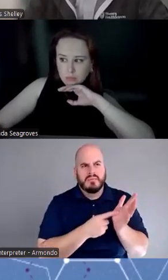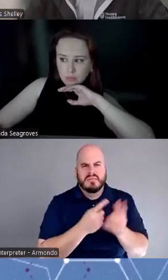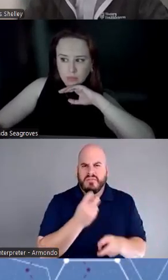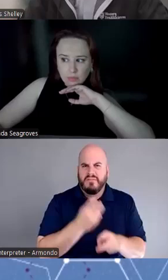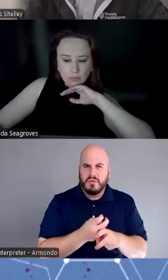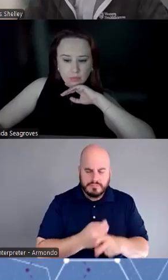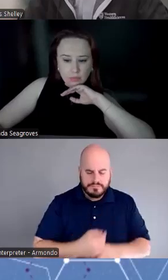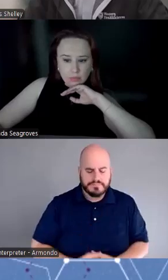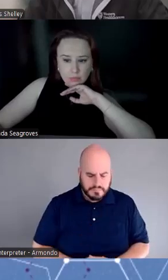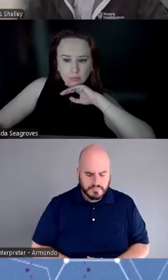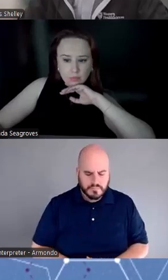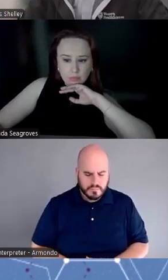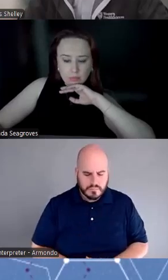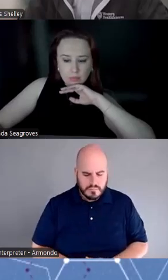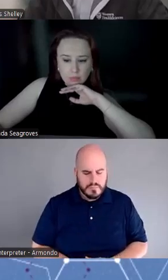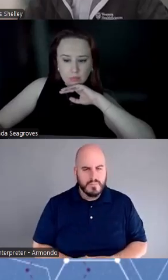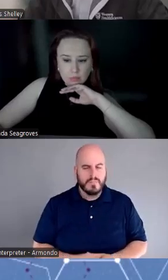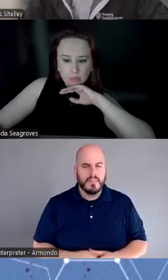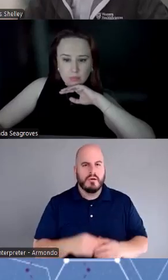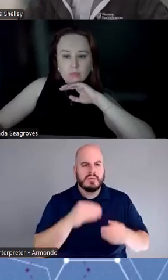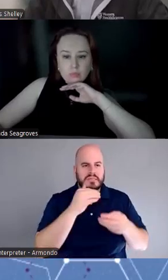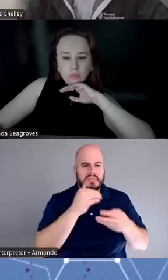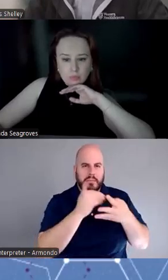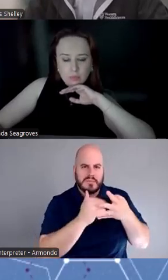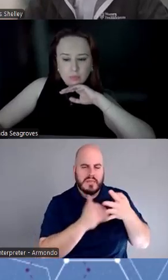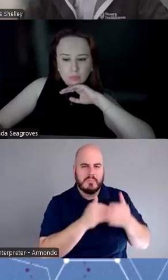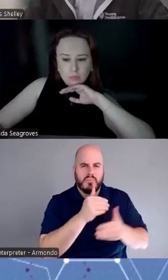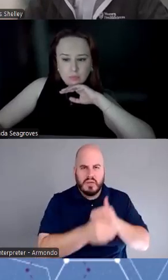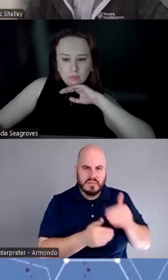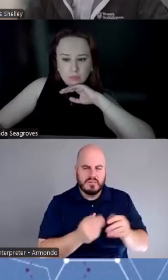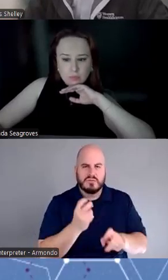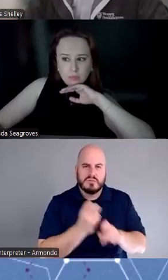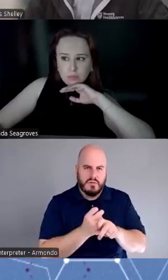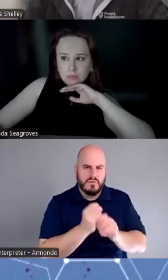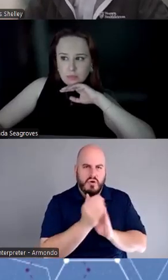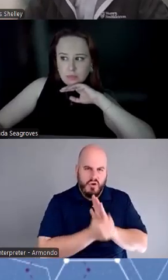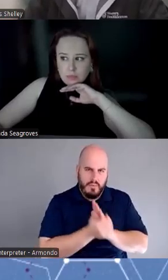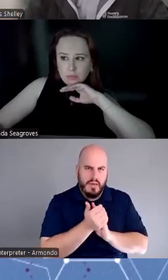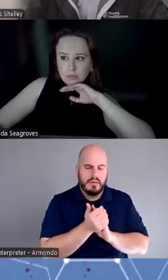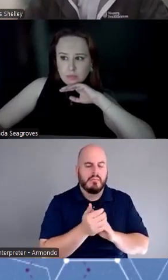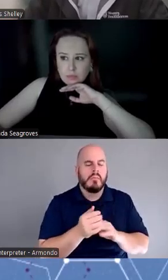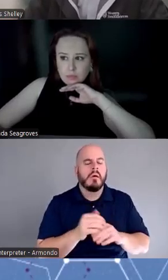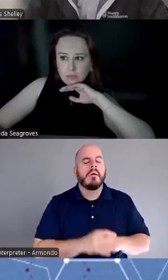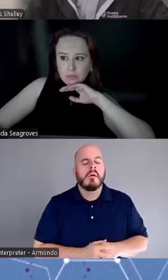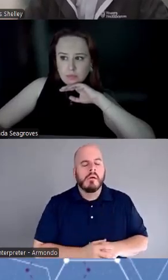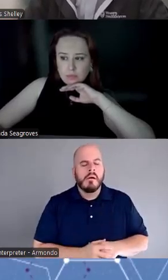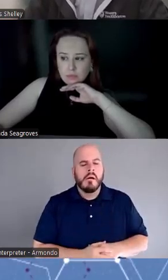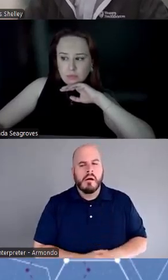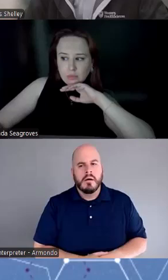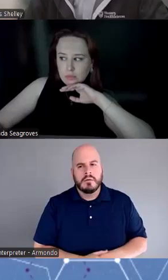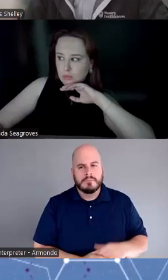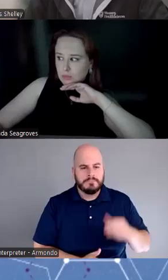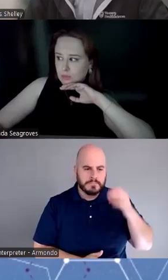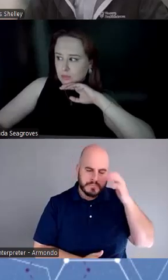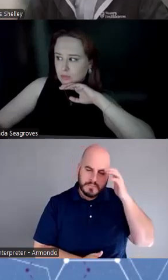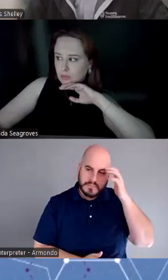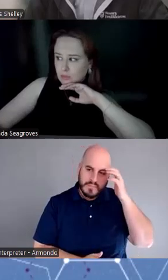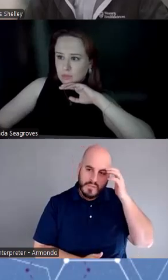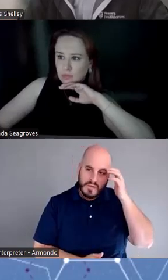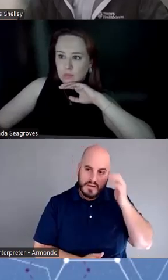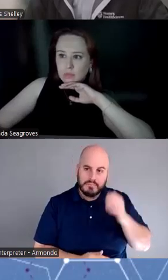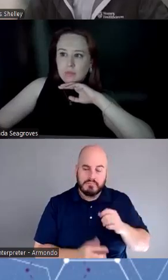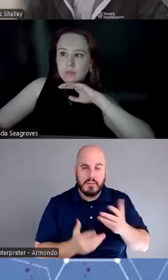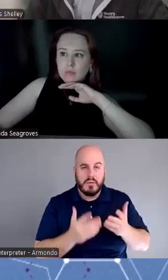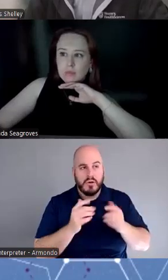steps of that process which are difficult to automate, steps of that process which I don't know, even could have been